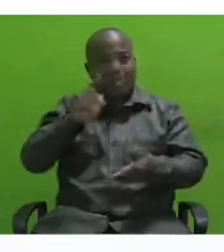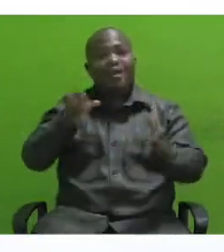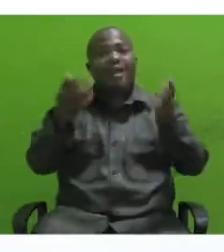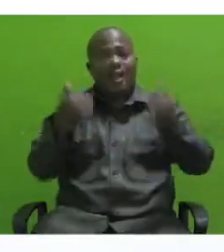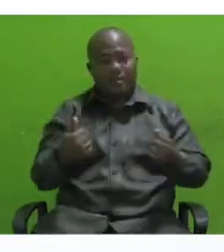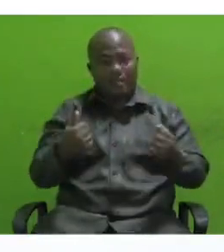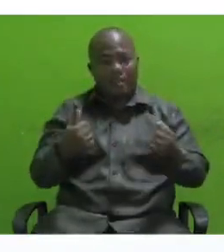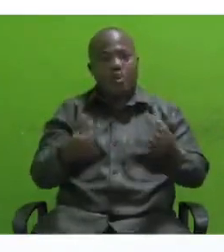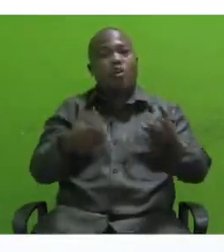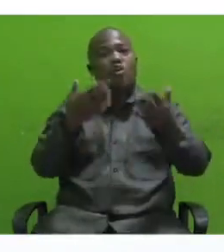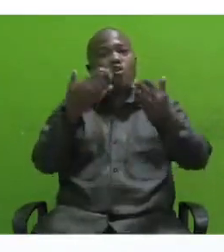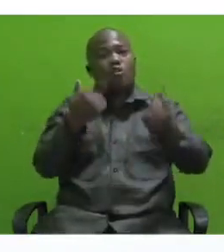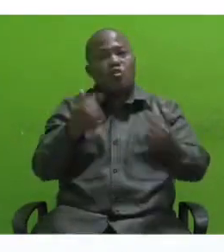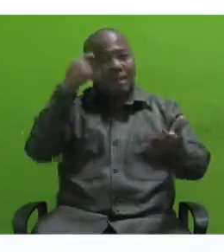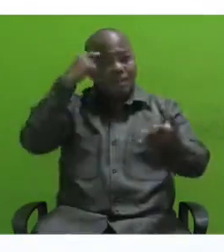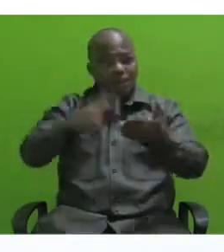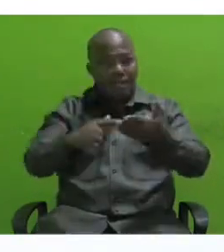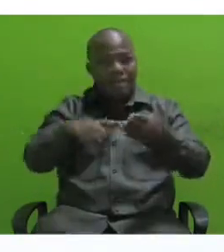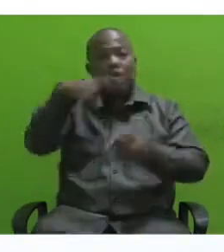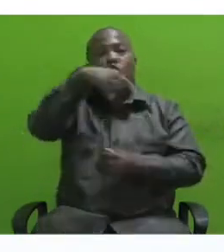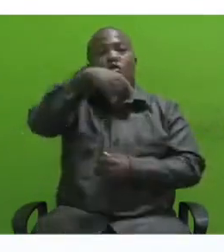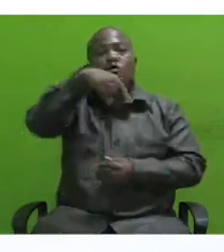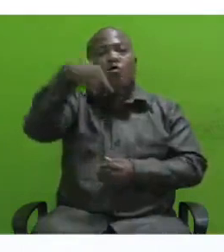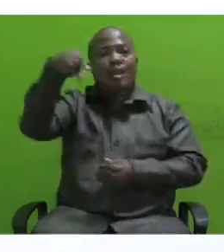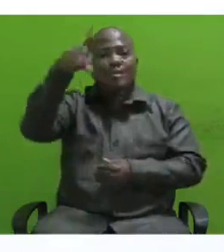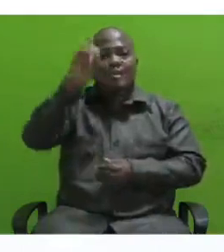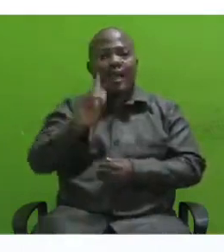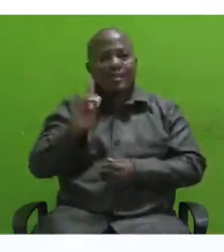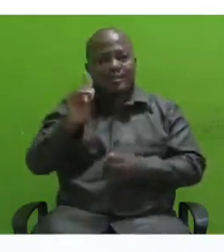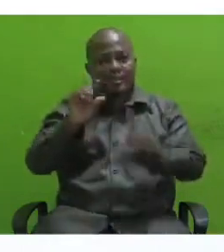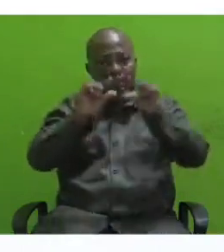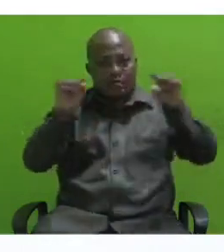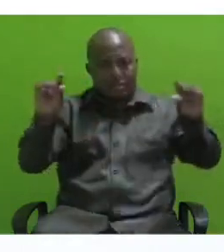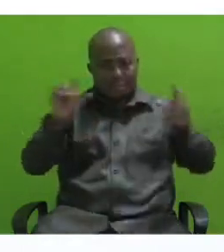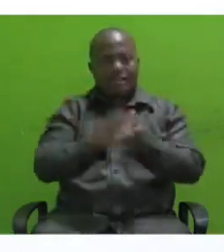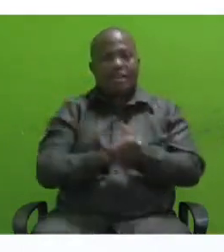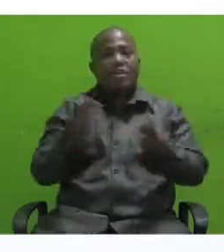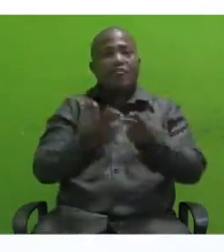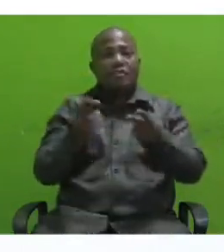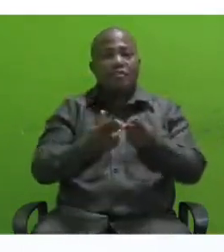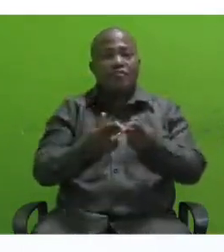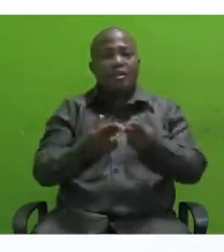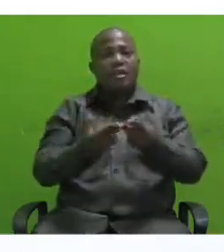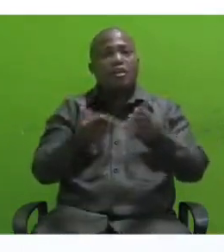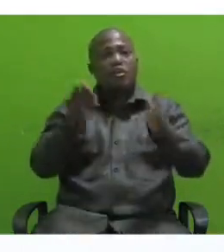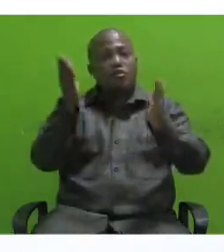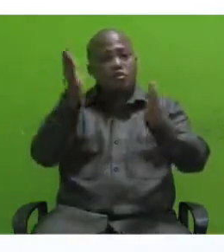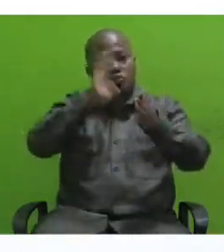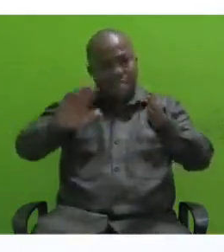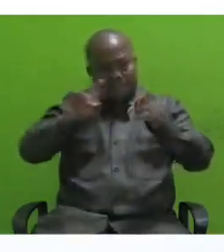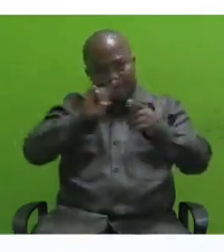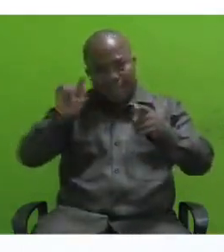to define quadratic equation. Also, you'll be able to complete the square of a